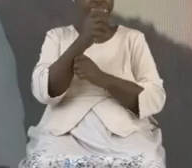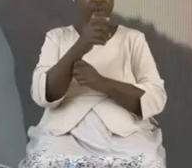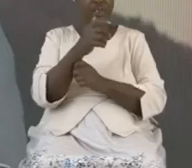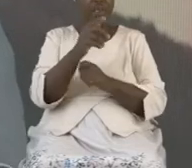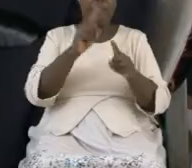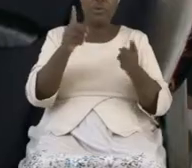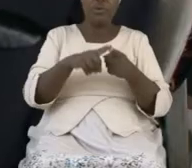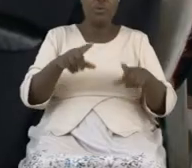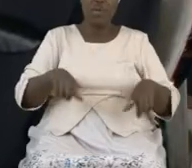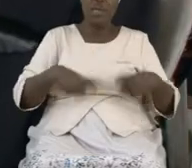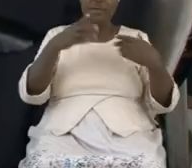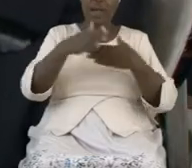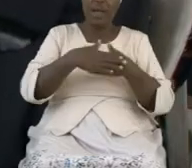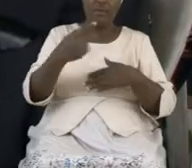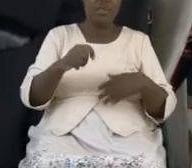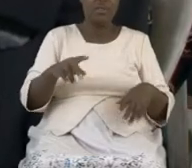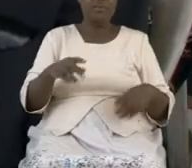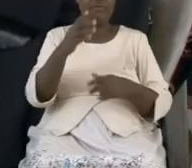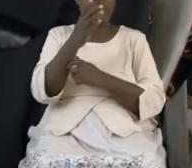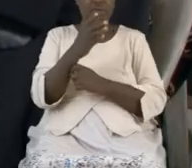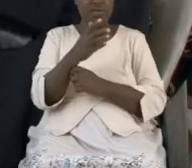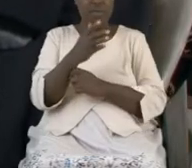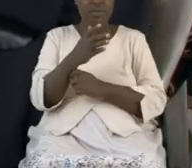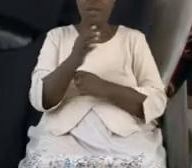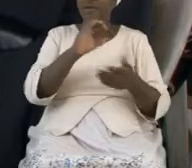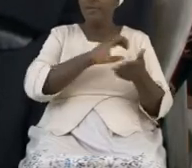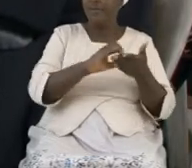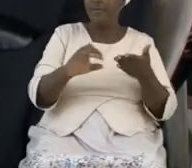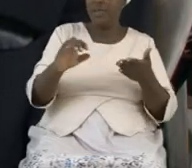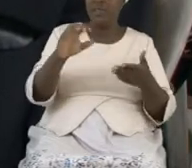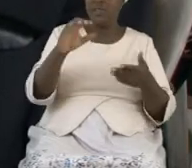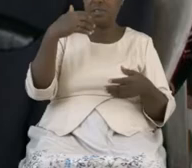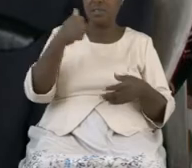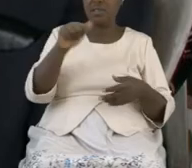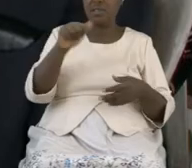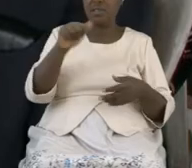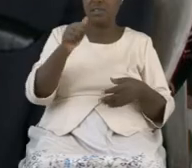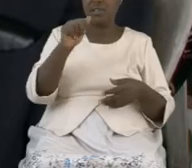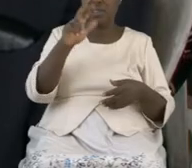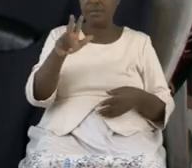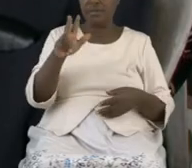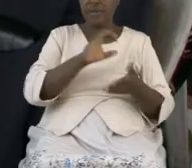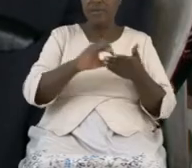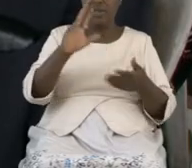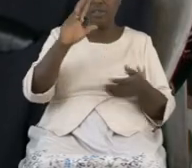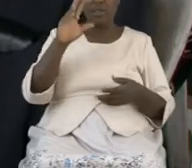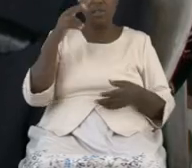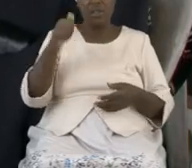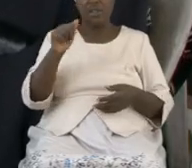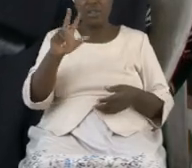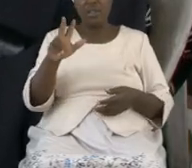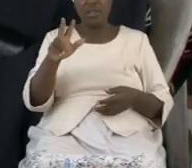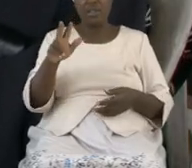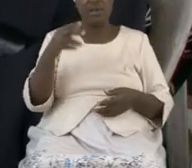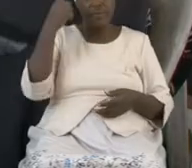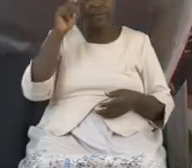after the flesh. Verse 13, brethren, verse 13, for if ye, brethren,